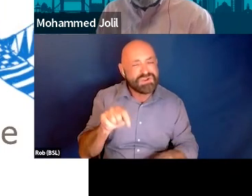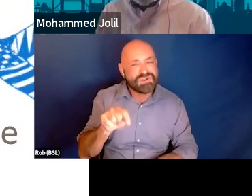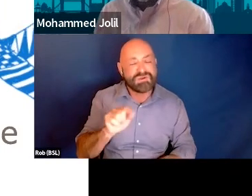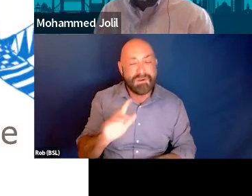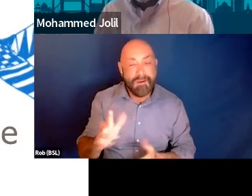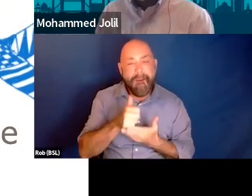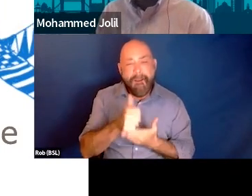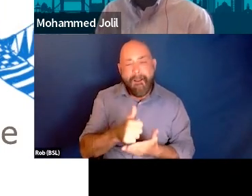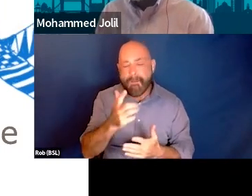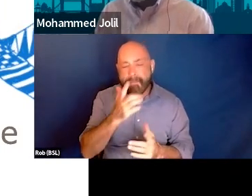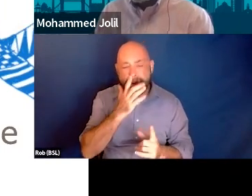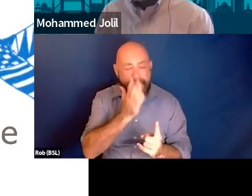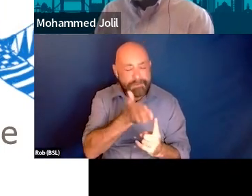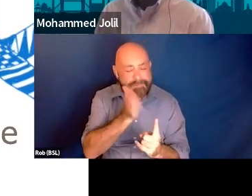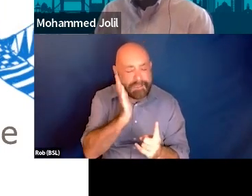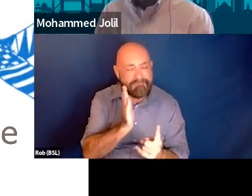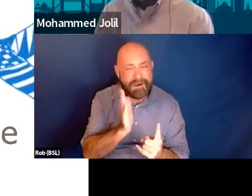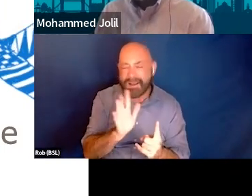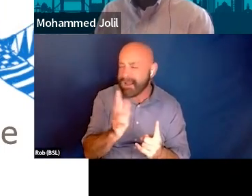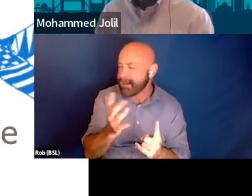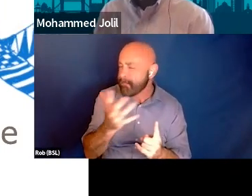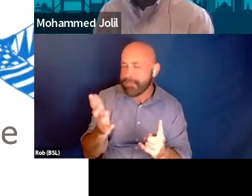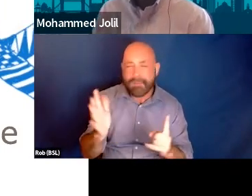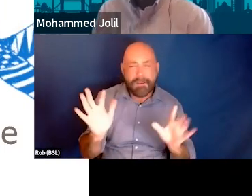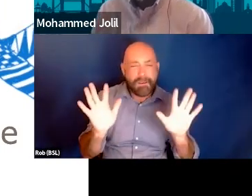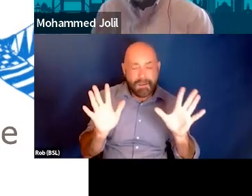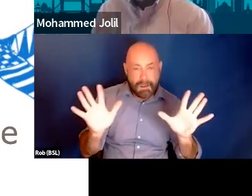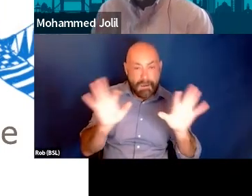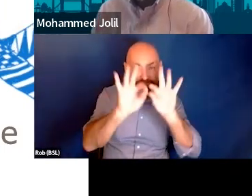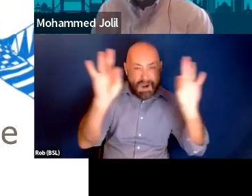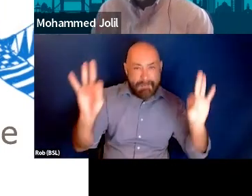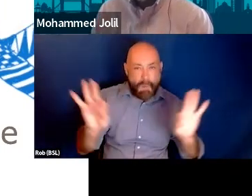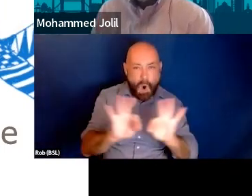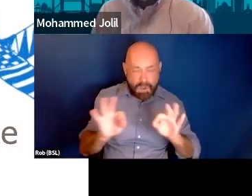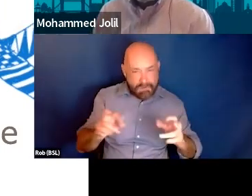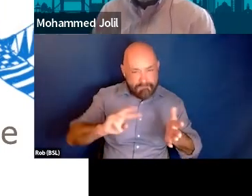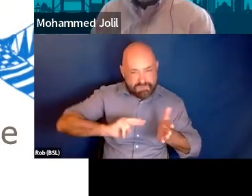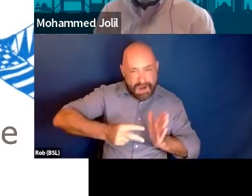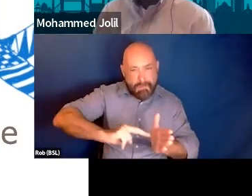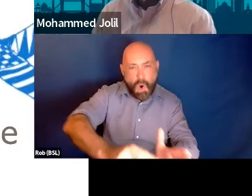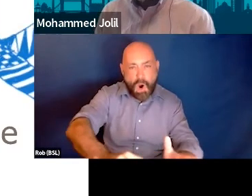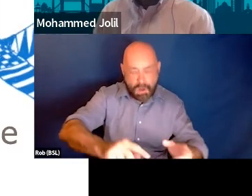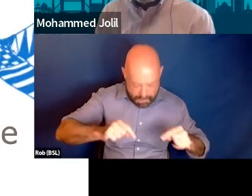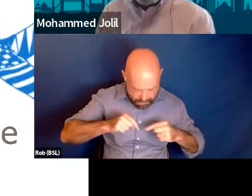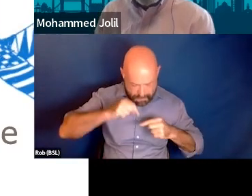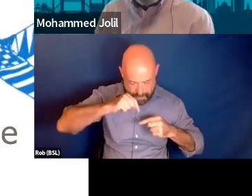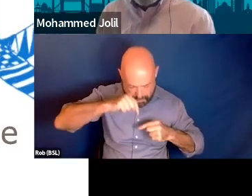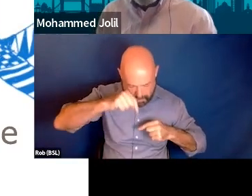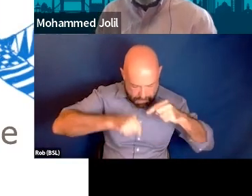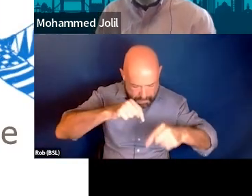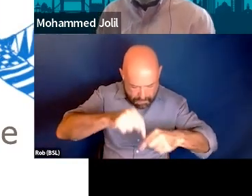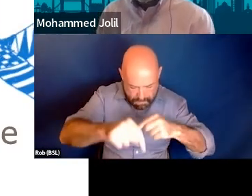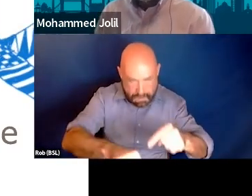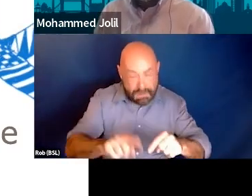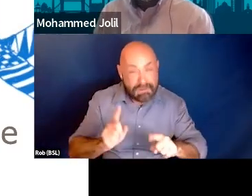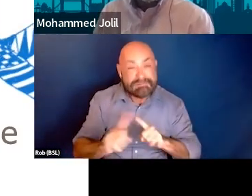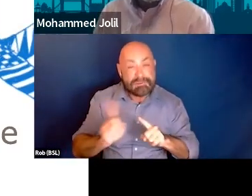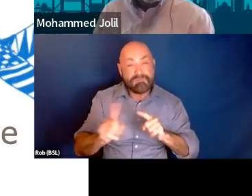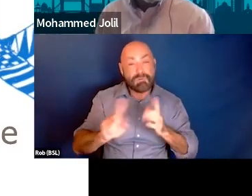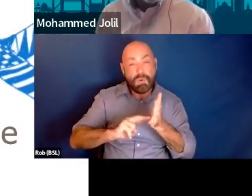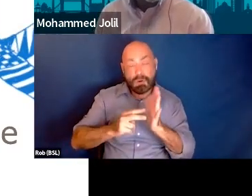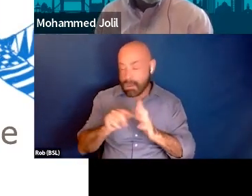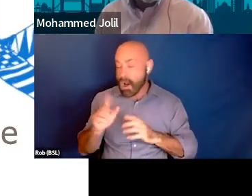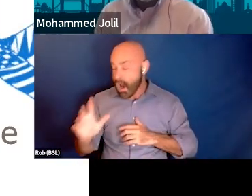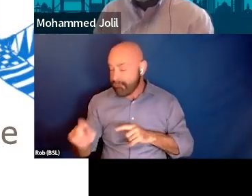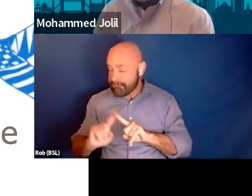us identify a framework that we want to work. So we had a number of different organizations that had different